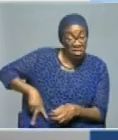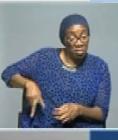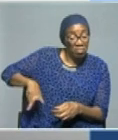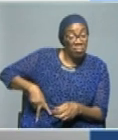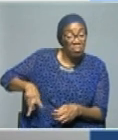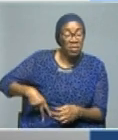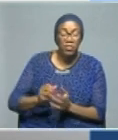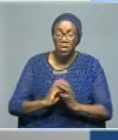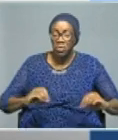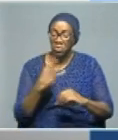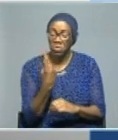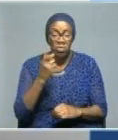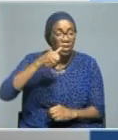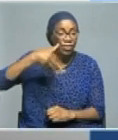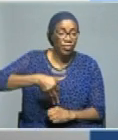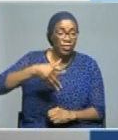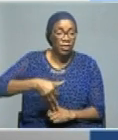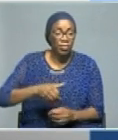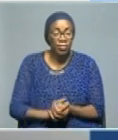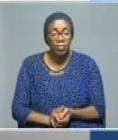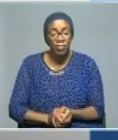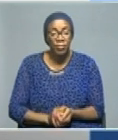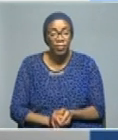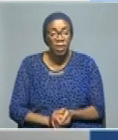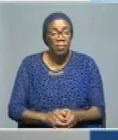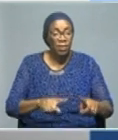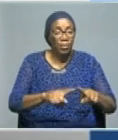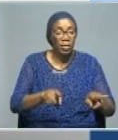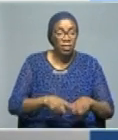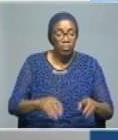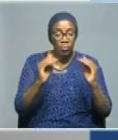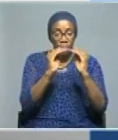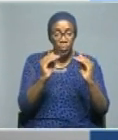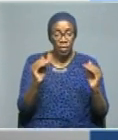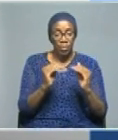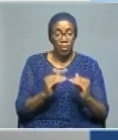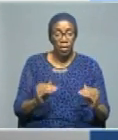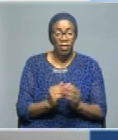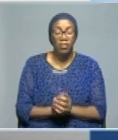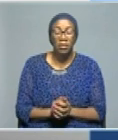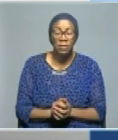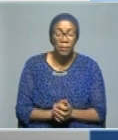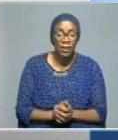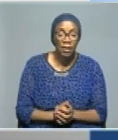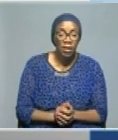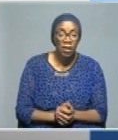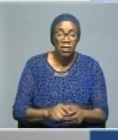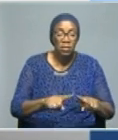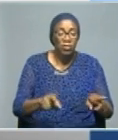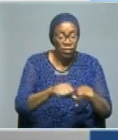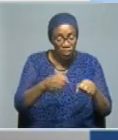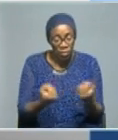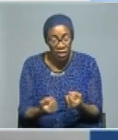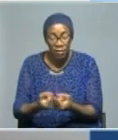from individual level, institutional level, the continent at large, of course, and